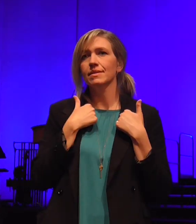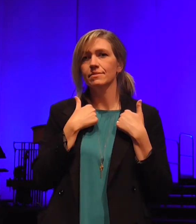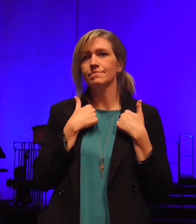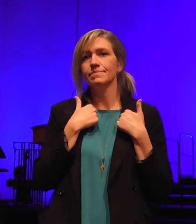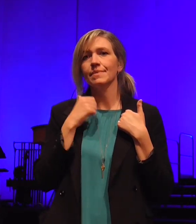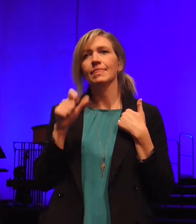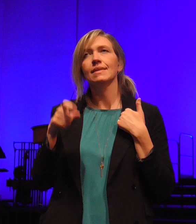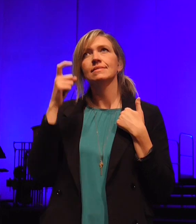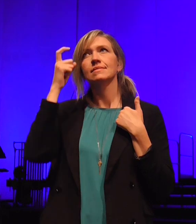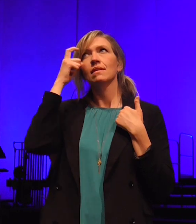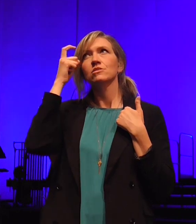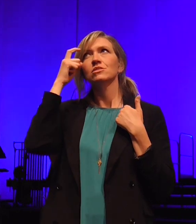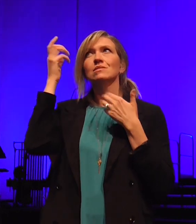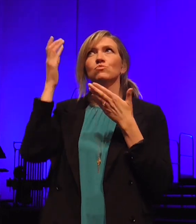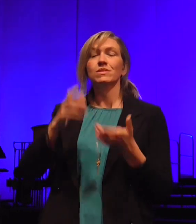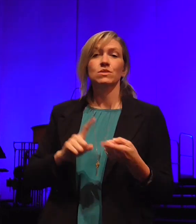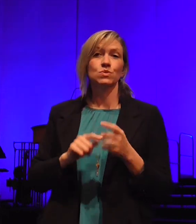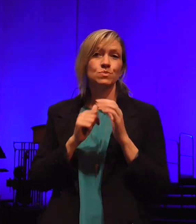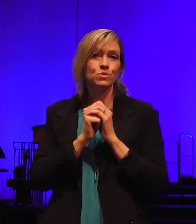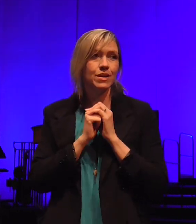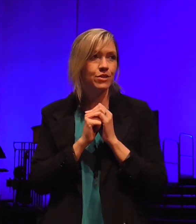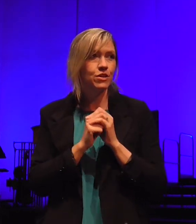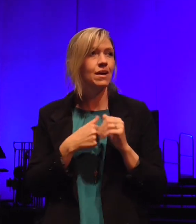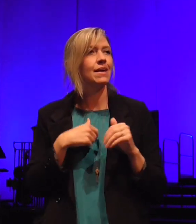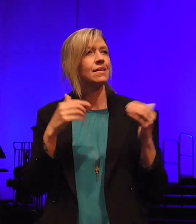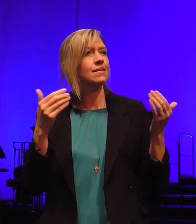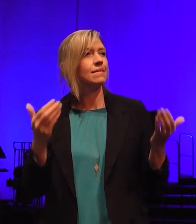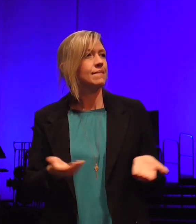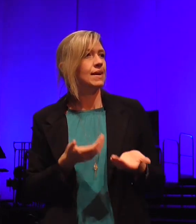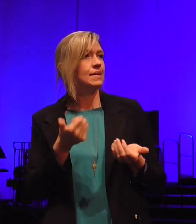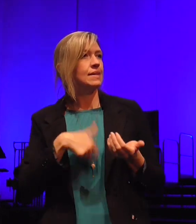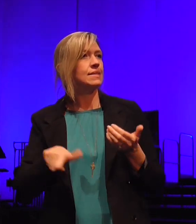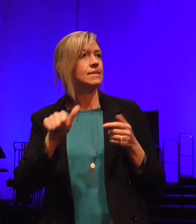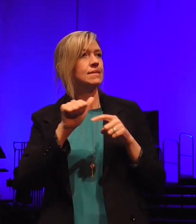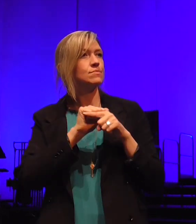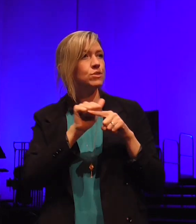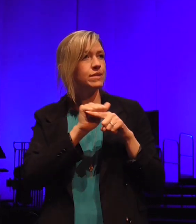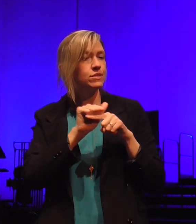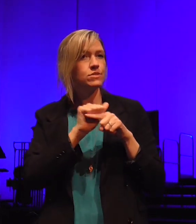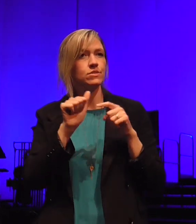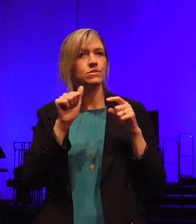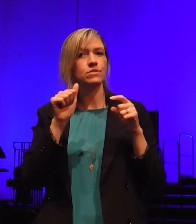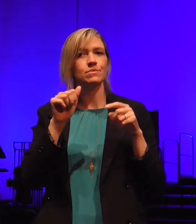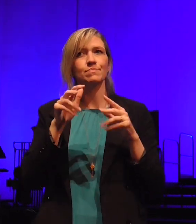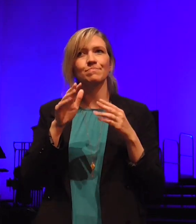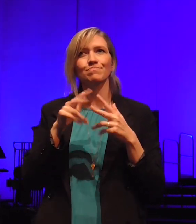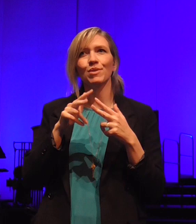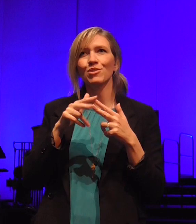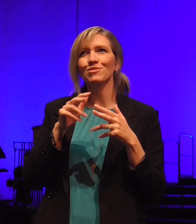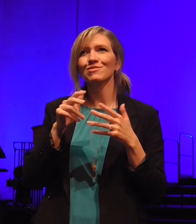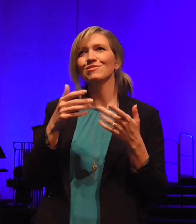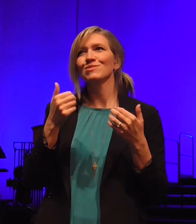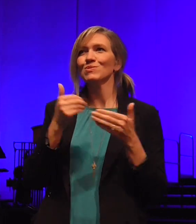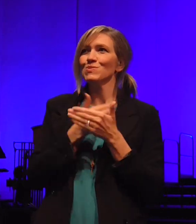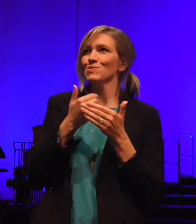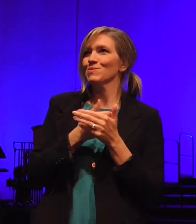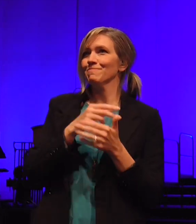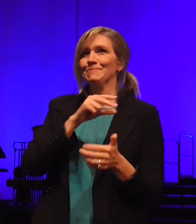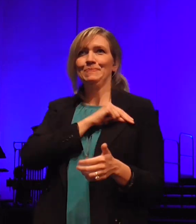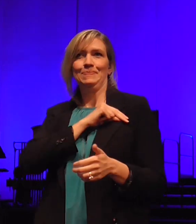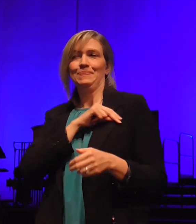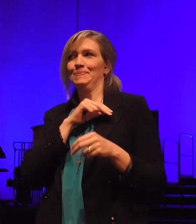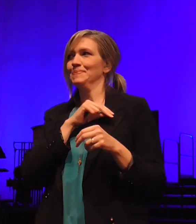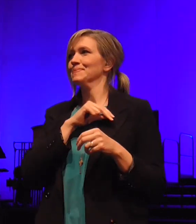Taking this consciousness into prayer, I invite any of our practitioner prayer partners, especially our newly